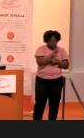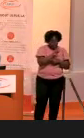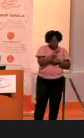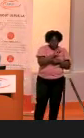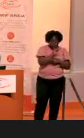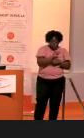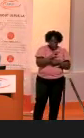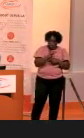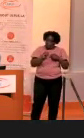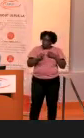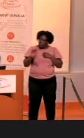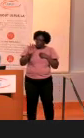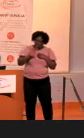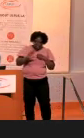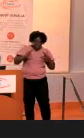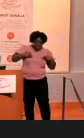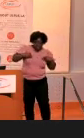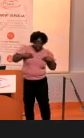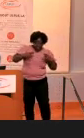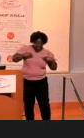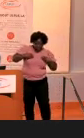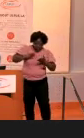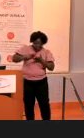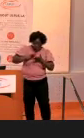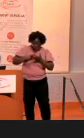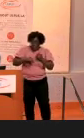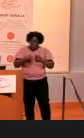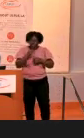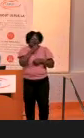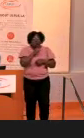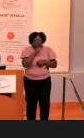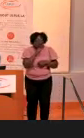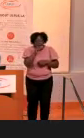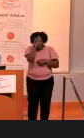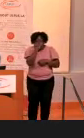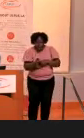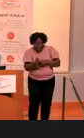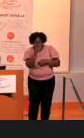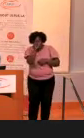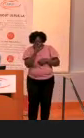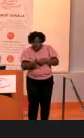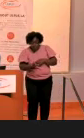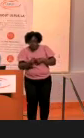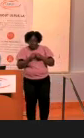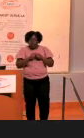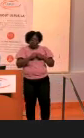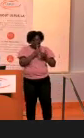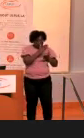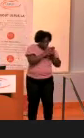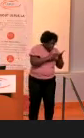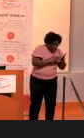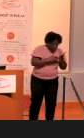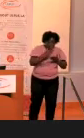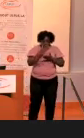Partial response, about the same. This is the combined, this orange bar is the combined complete response plus partial response,